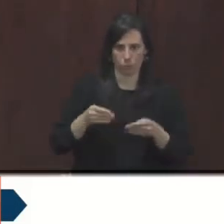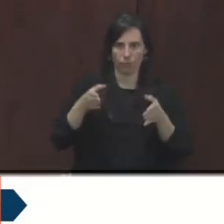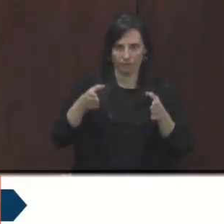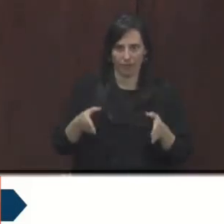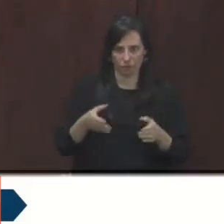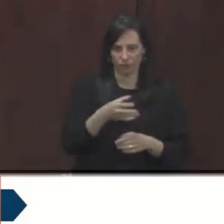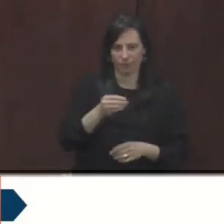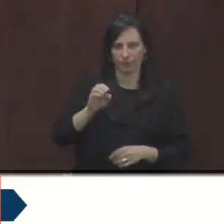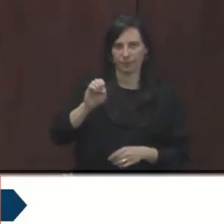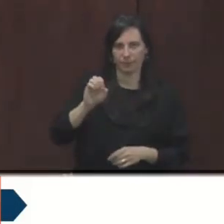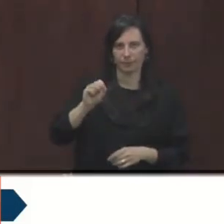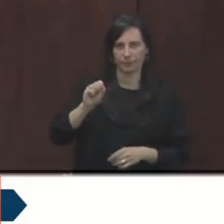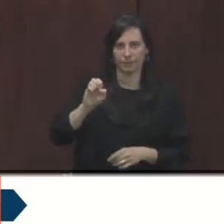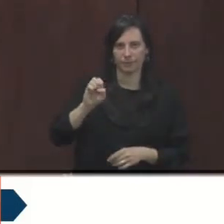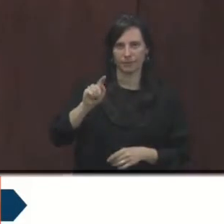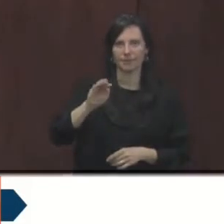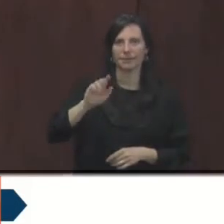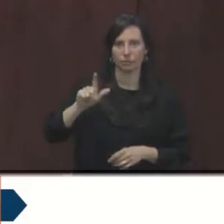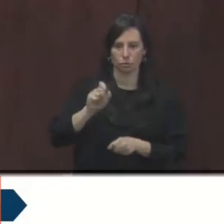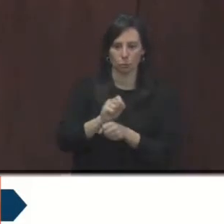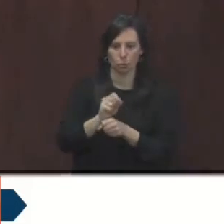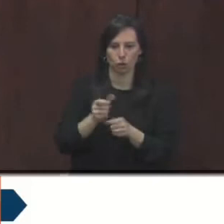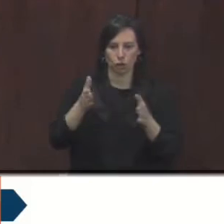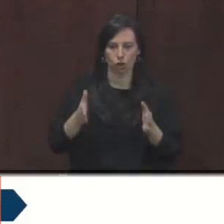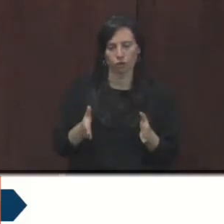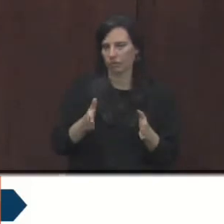essential workers regardless of age.